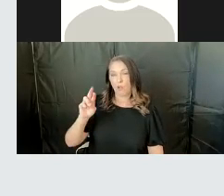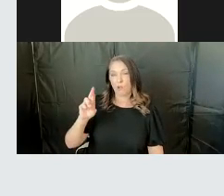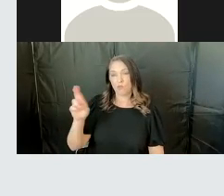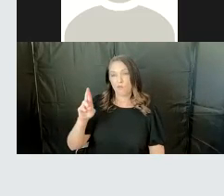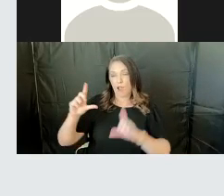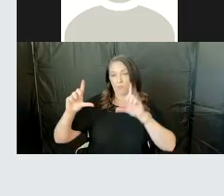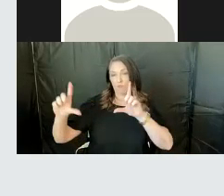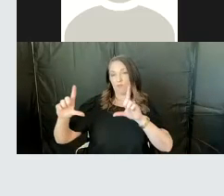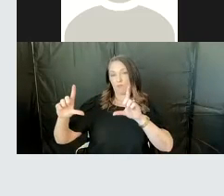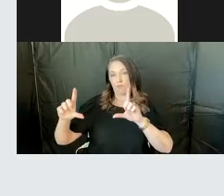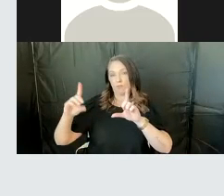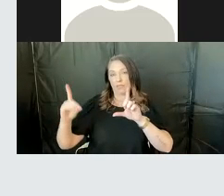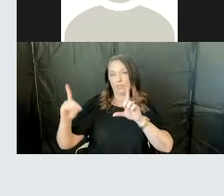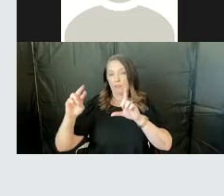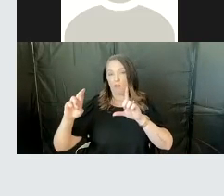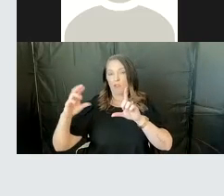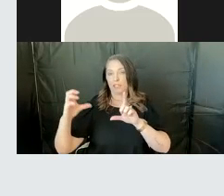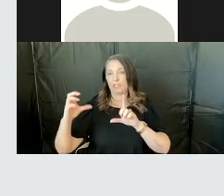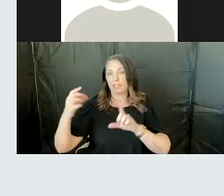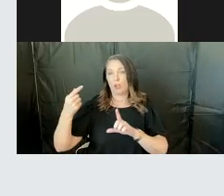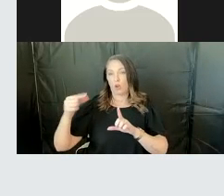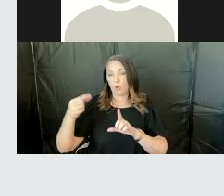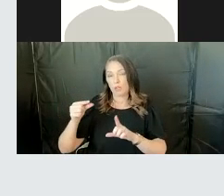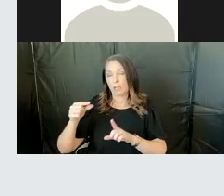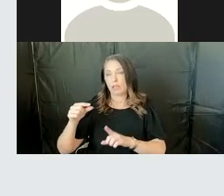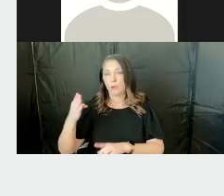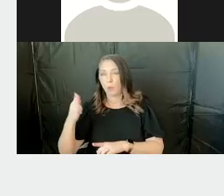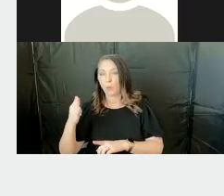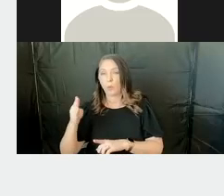slide, and the letters are green and teal.